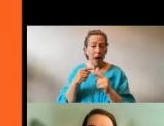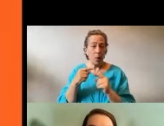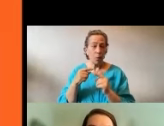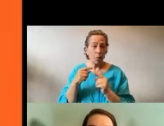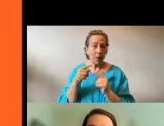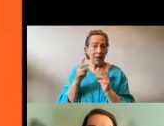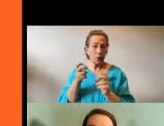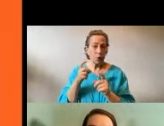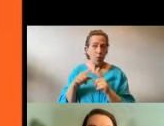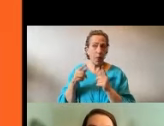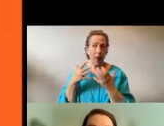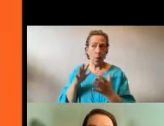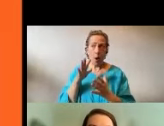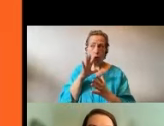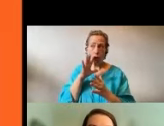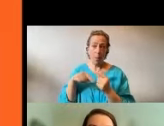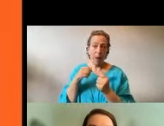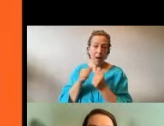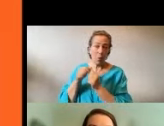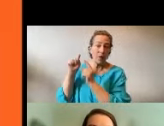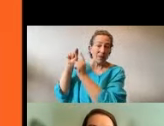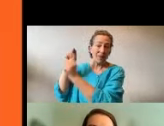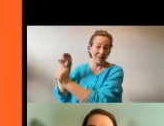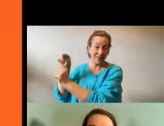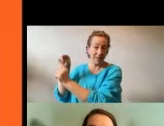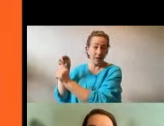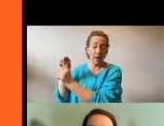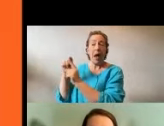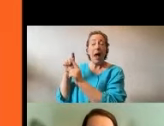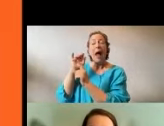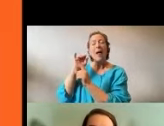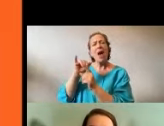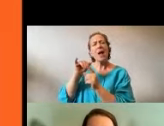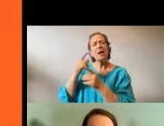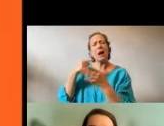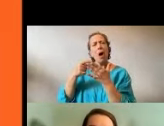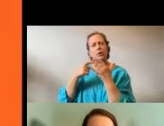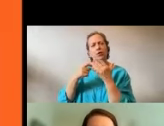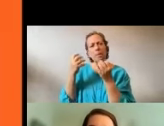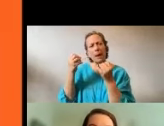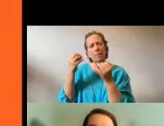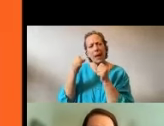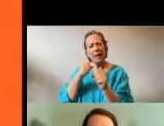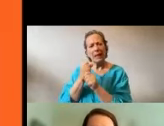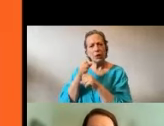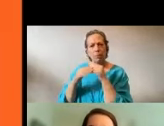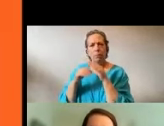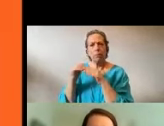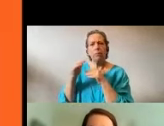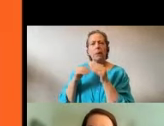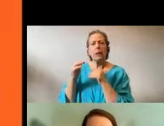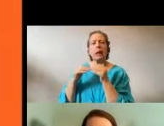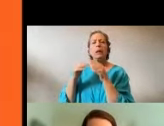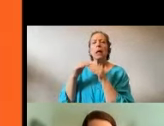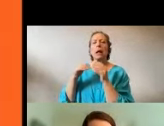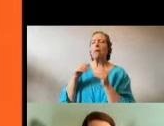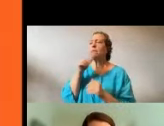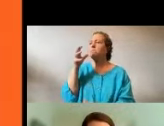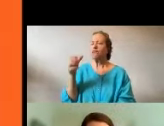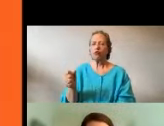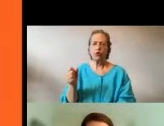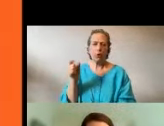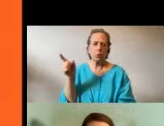And this is, in certain communities coming from years and years and years of built mistrust around healthcare and healthcare